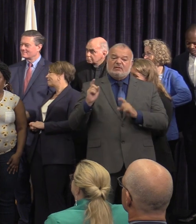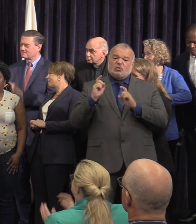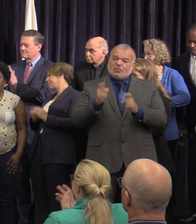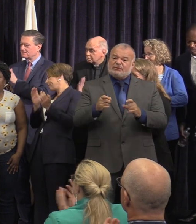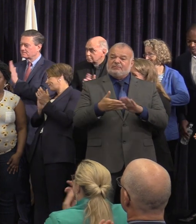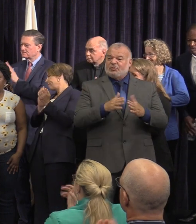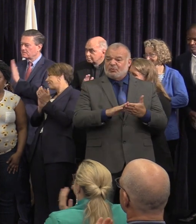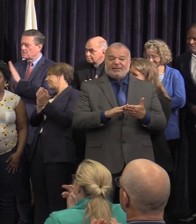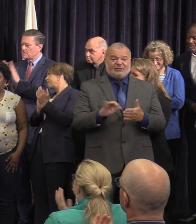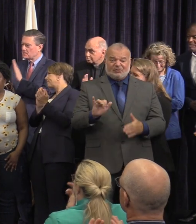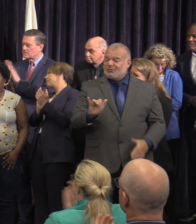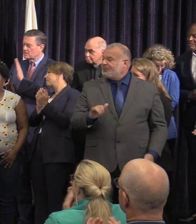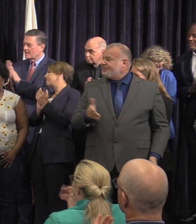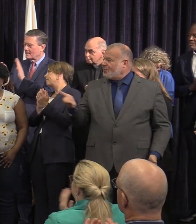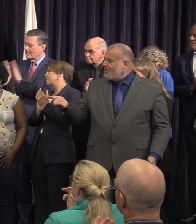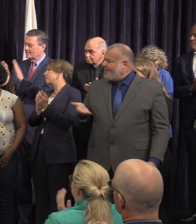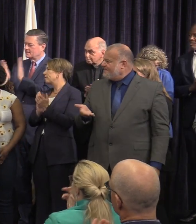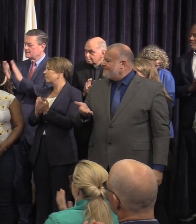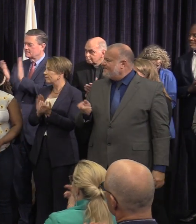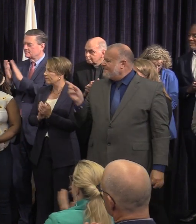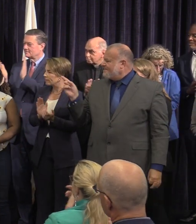Johnny.